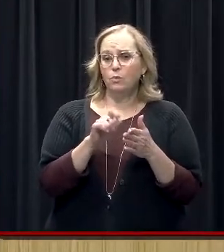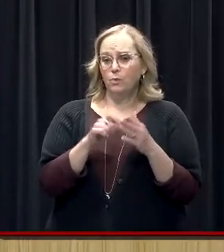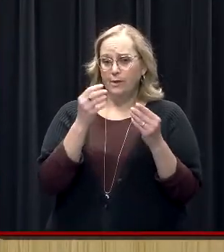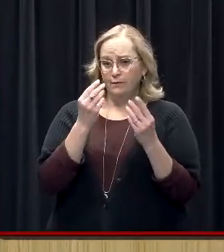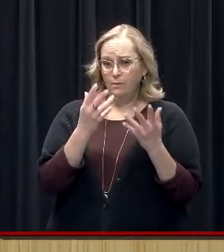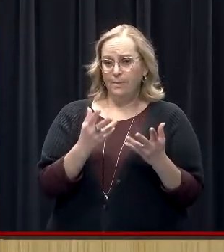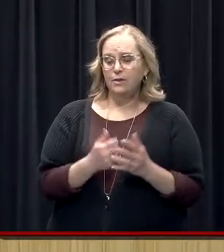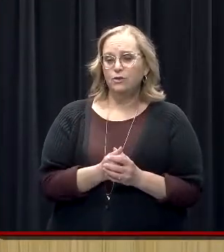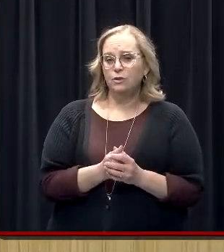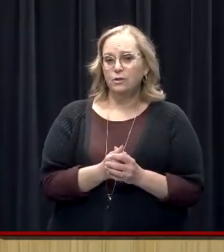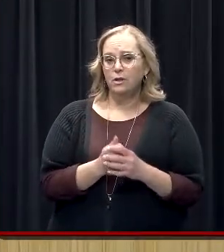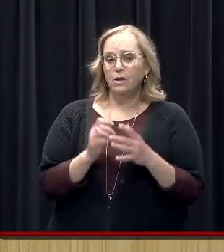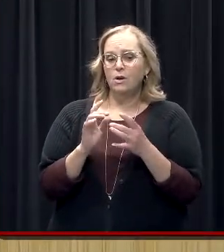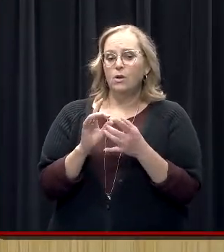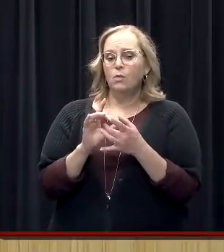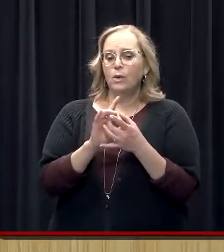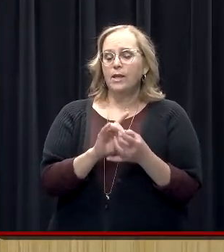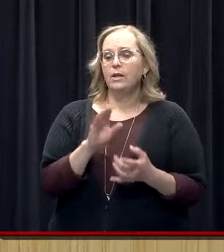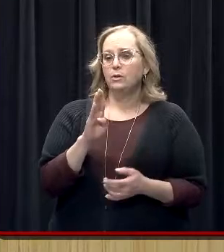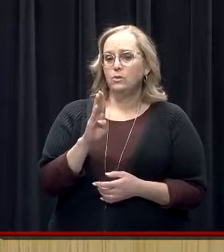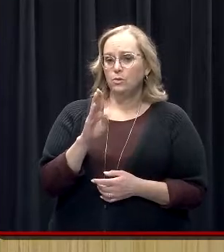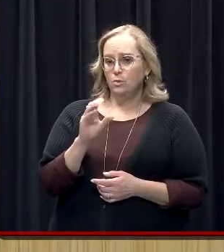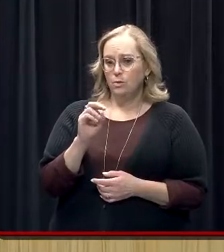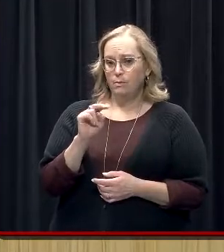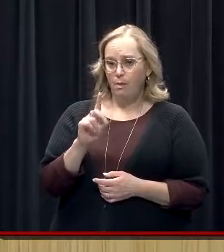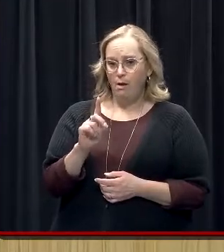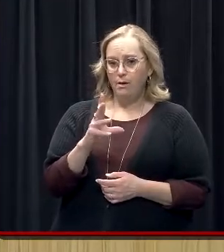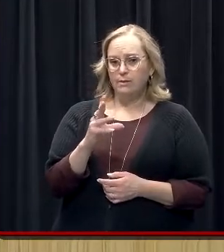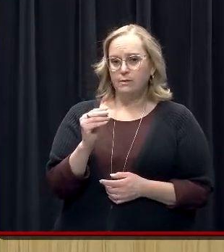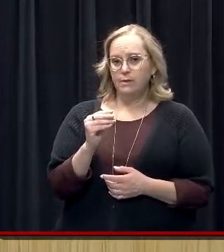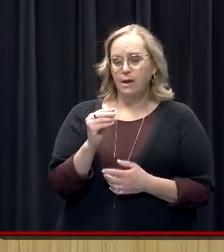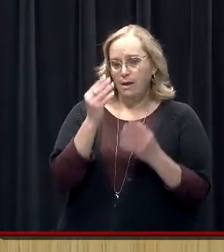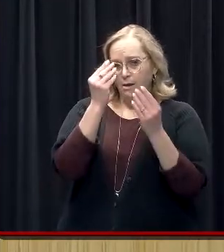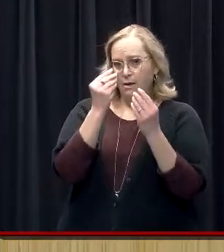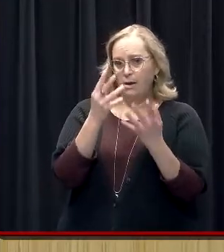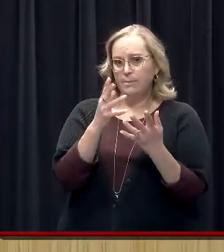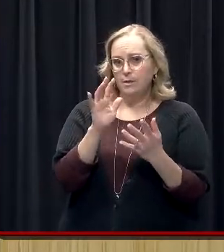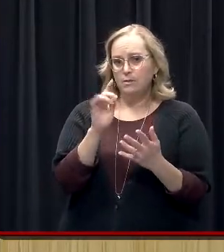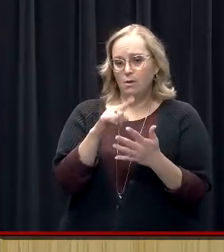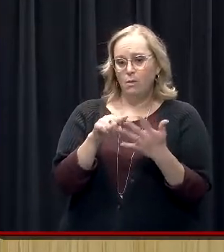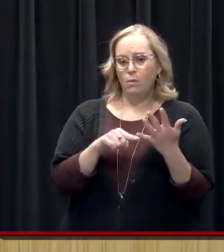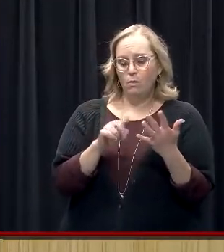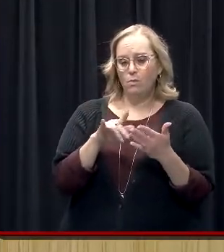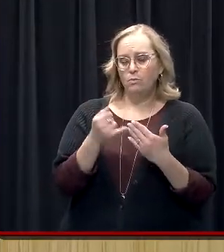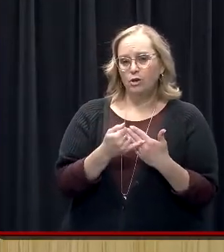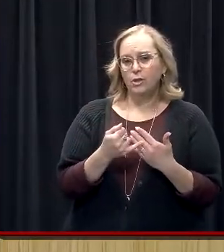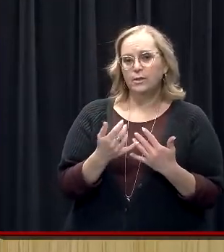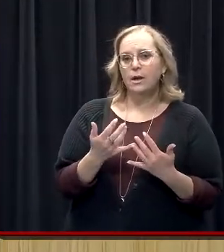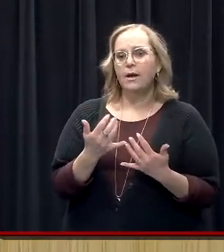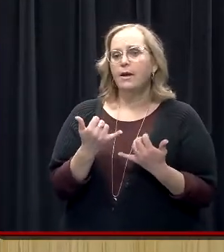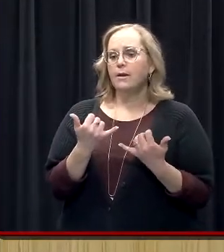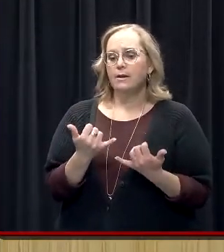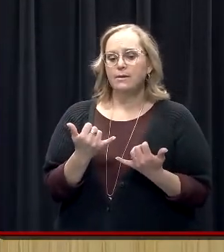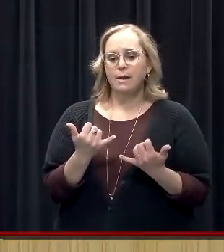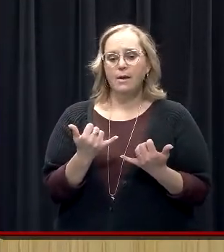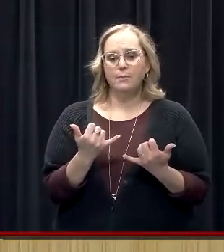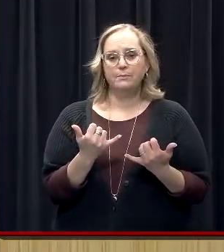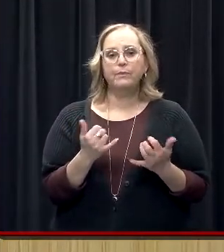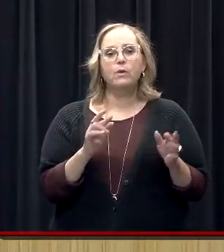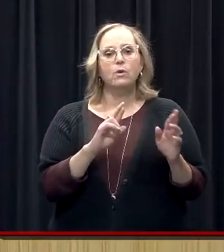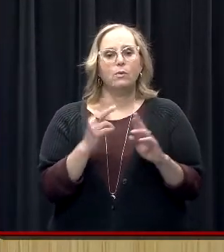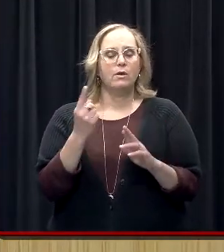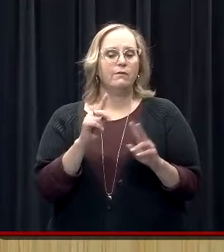information related to the bond issue and updates on those projects. And we are ready for topics for